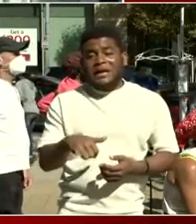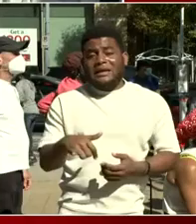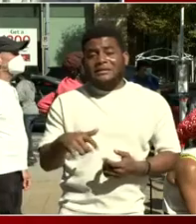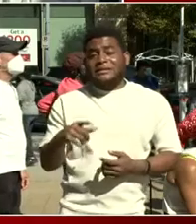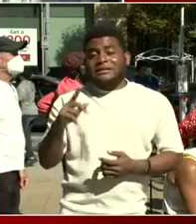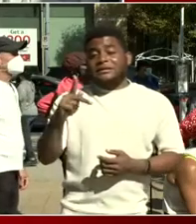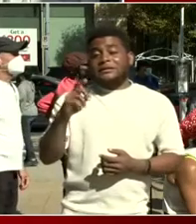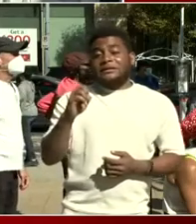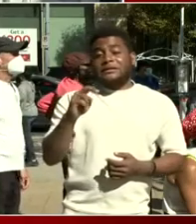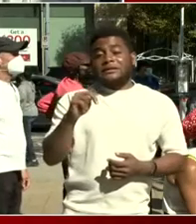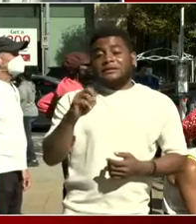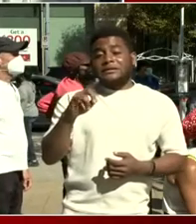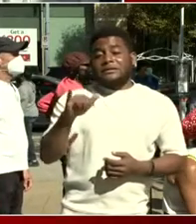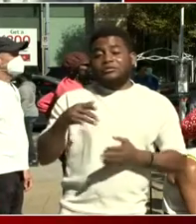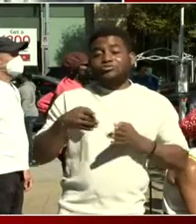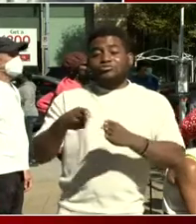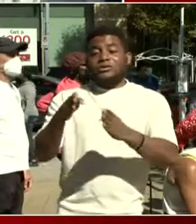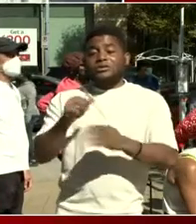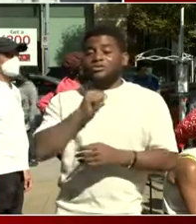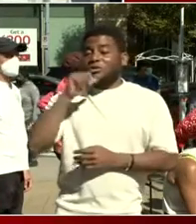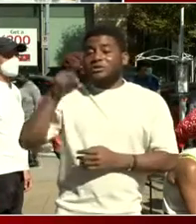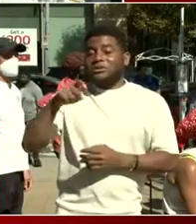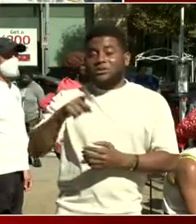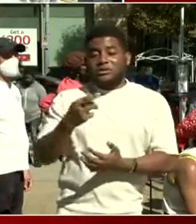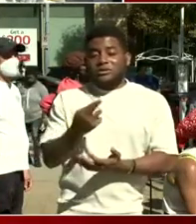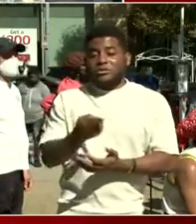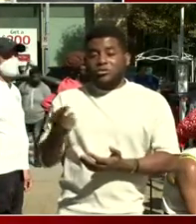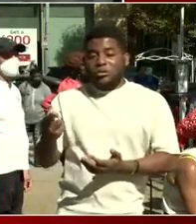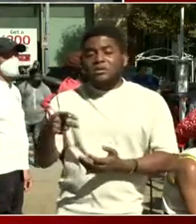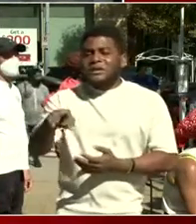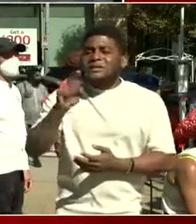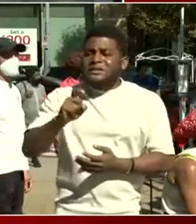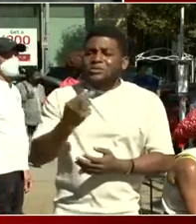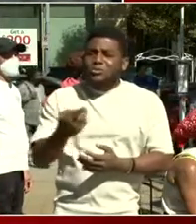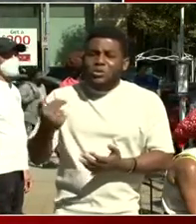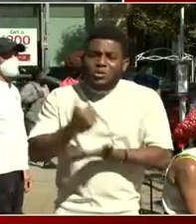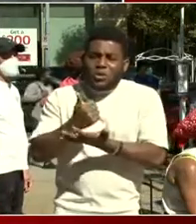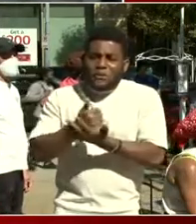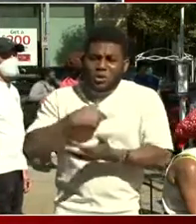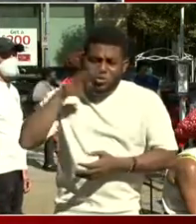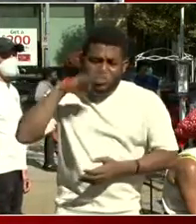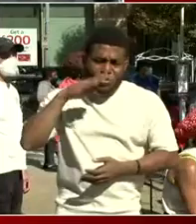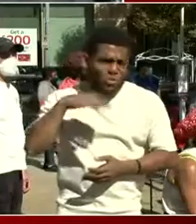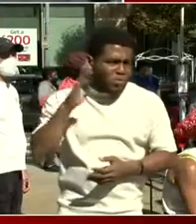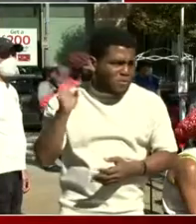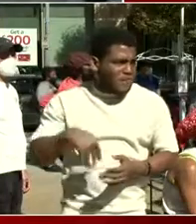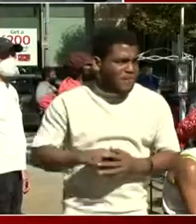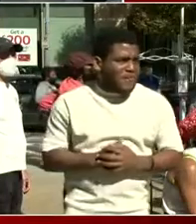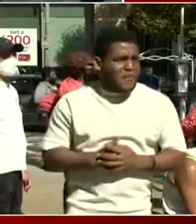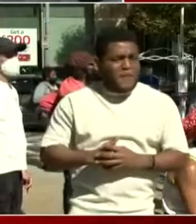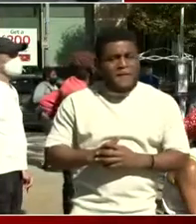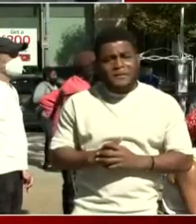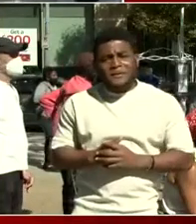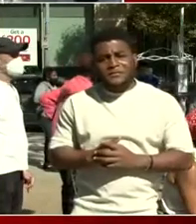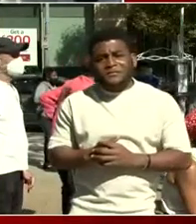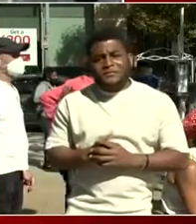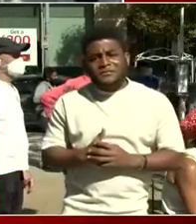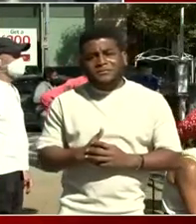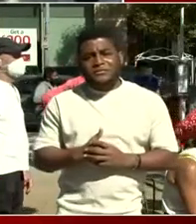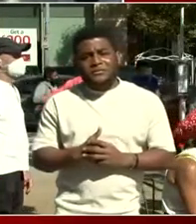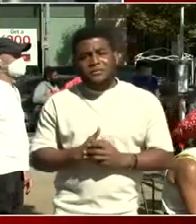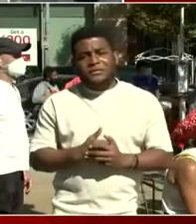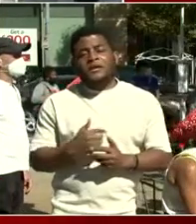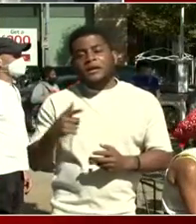Street, but we certainly do. So, Peter, just to build on what the mayor just said, the